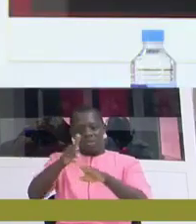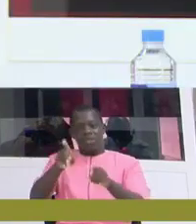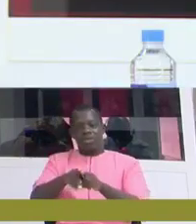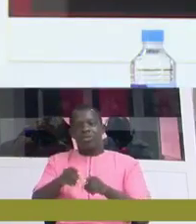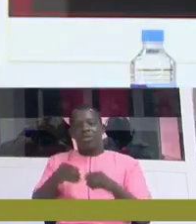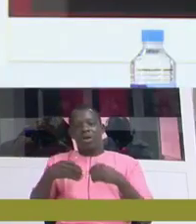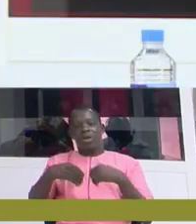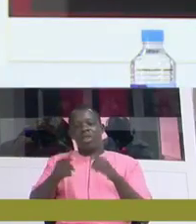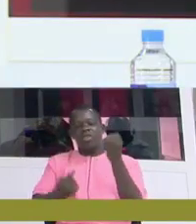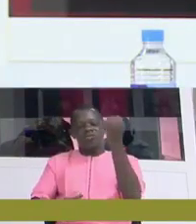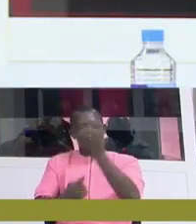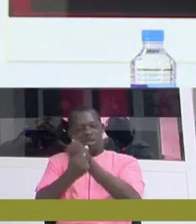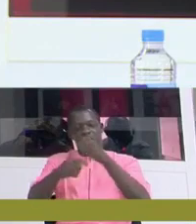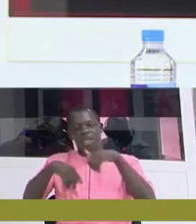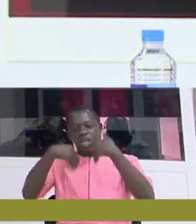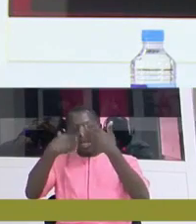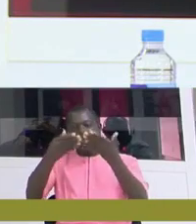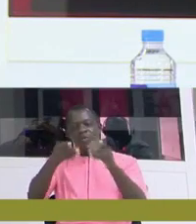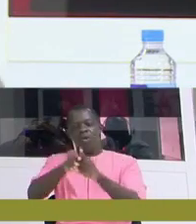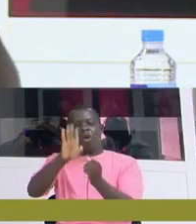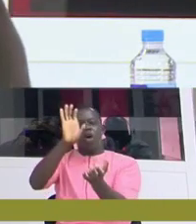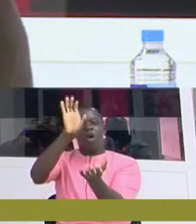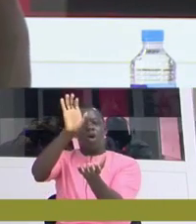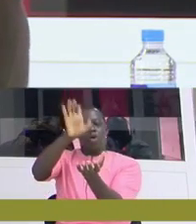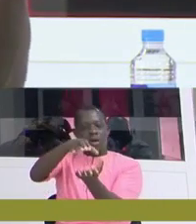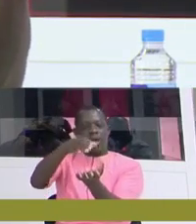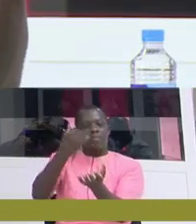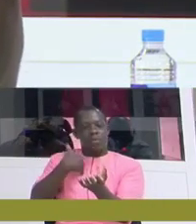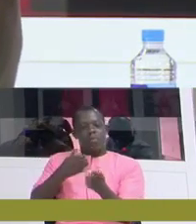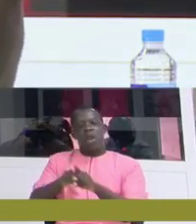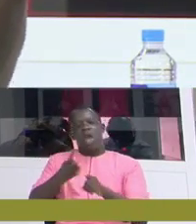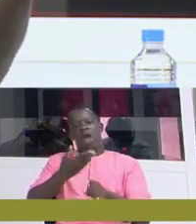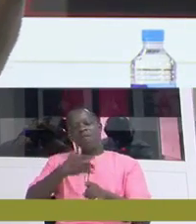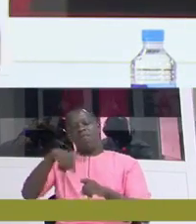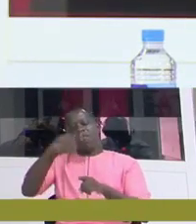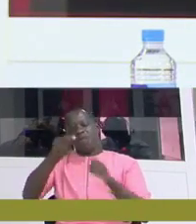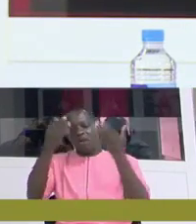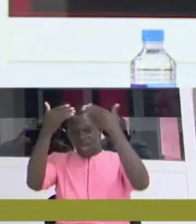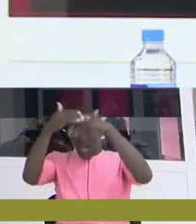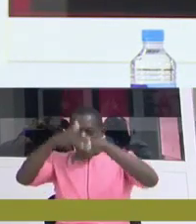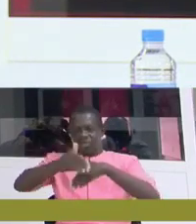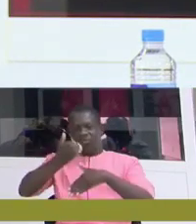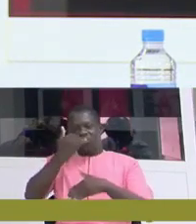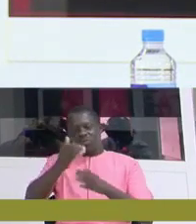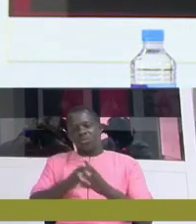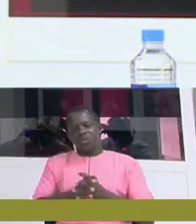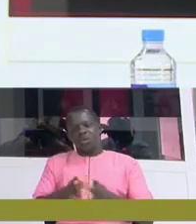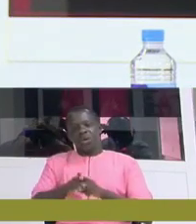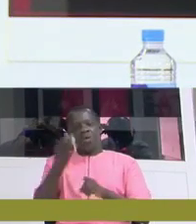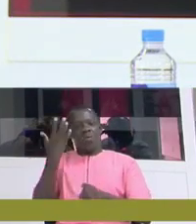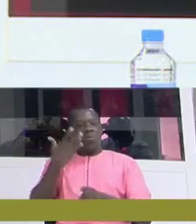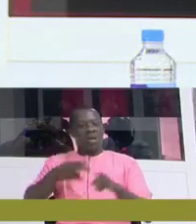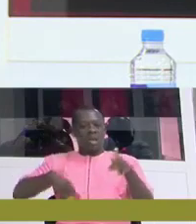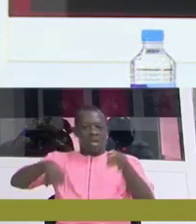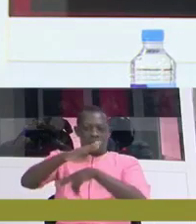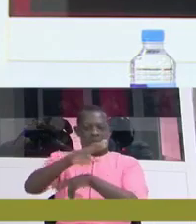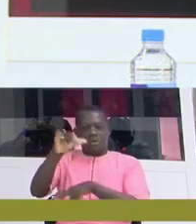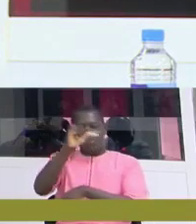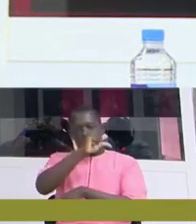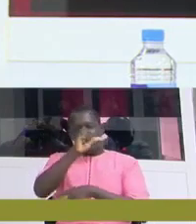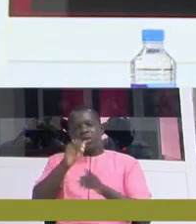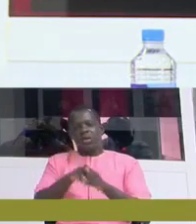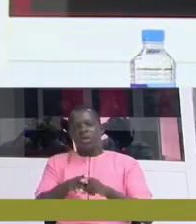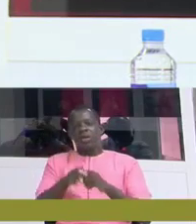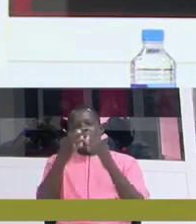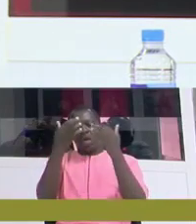fucking give him to the crocodiles to have him for dinner. When they returned back, that